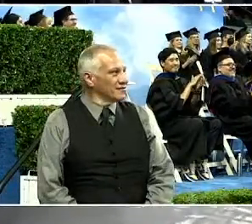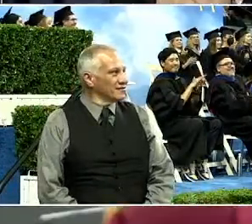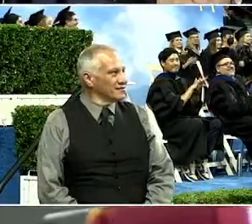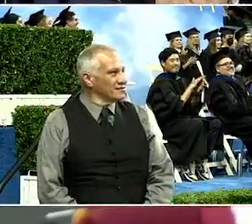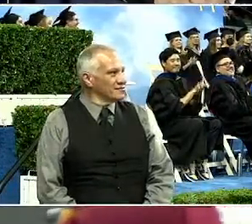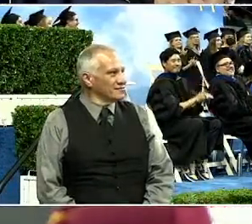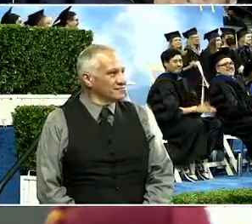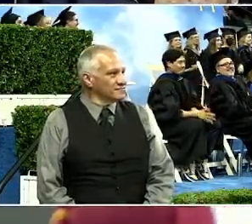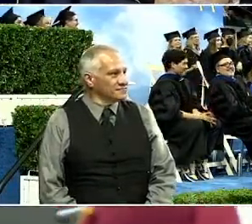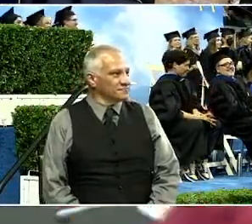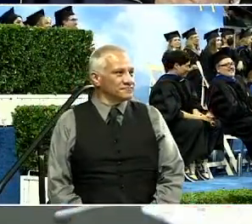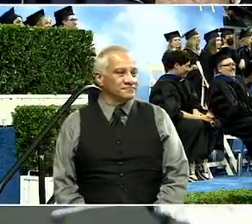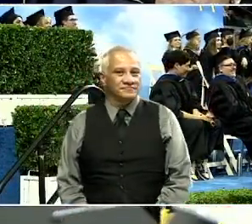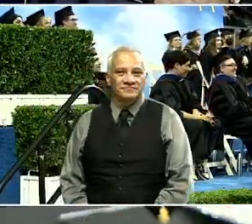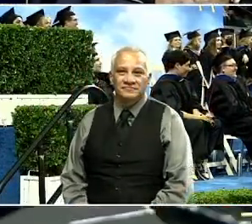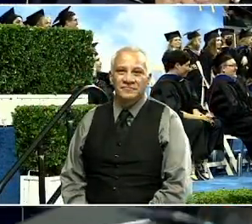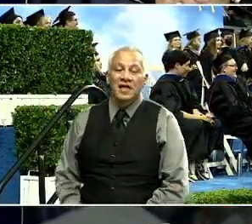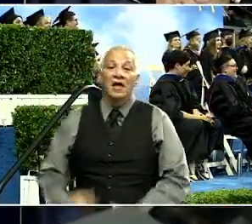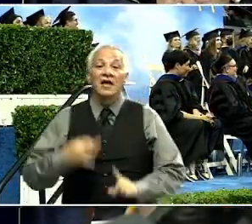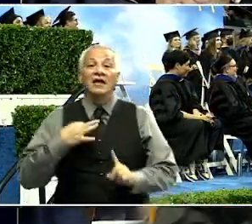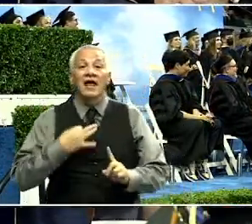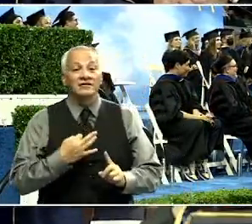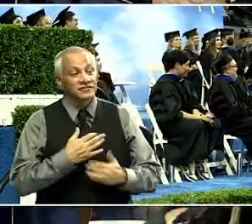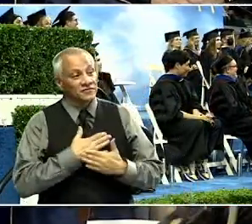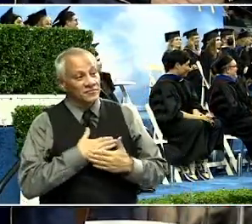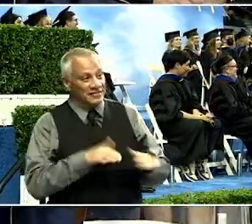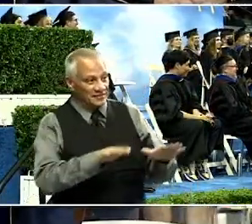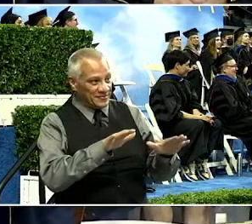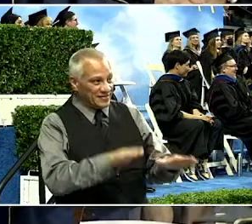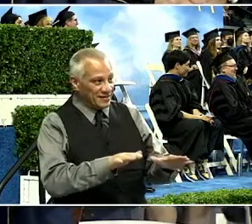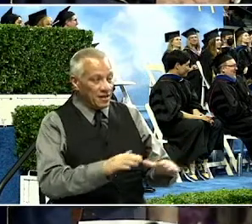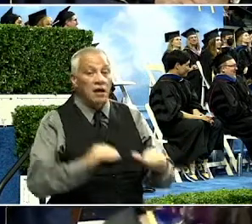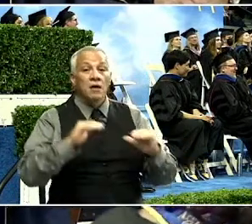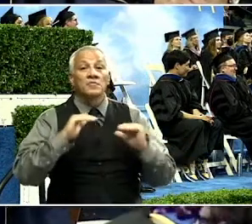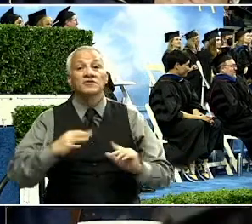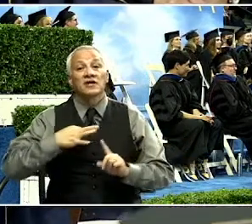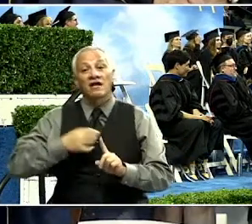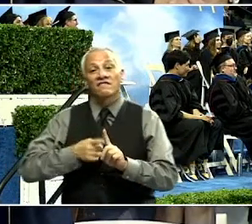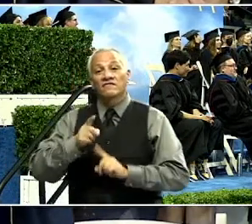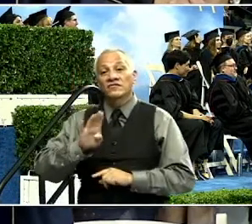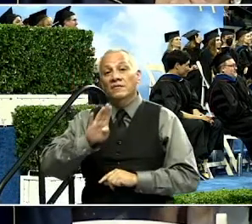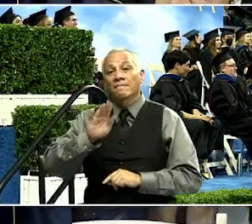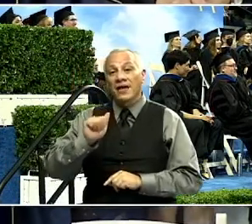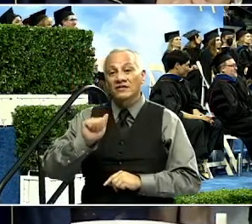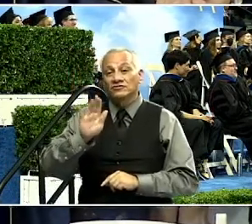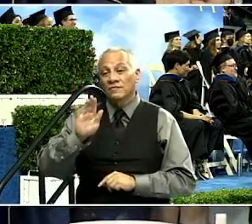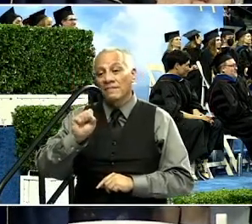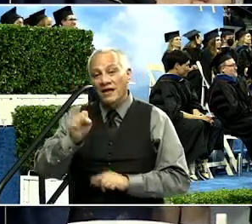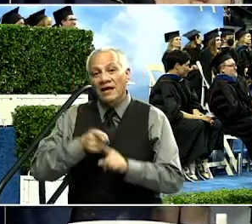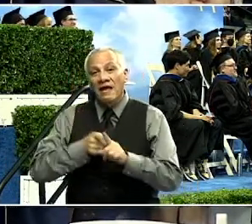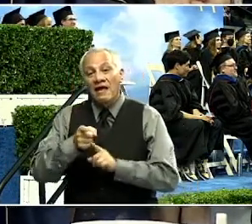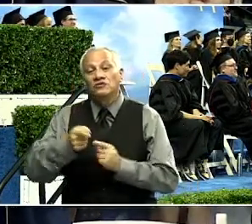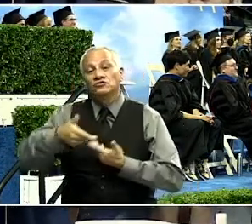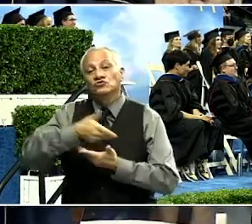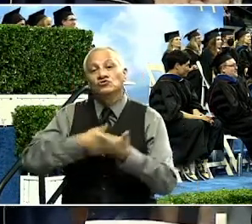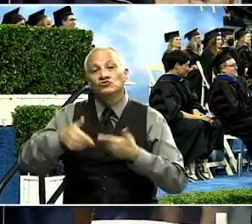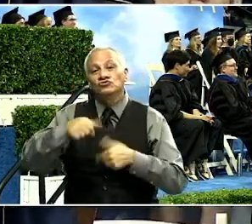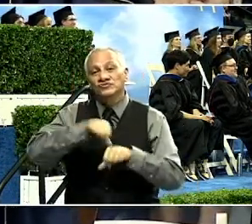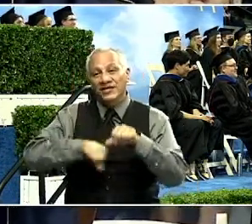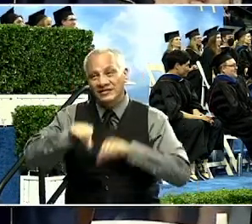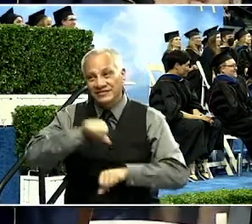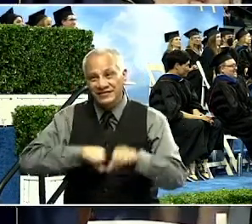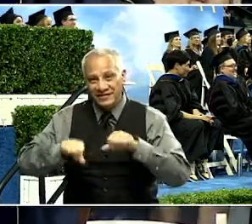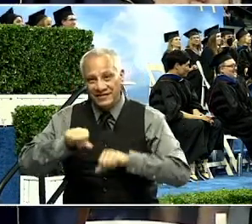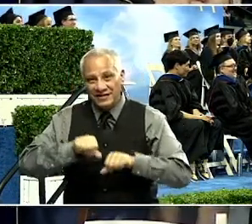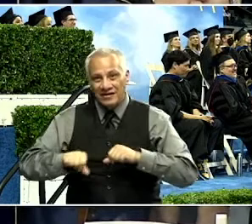Thank you, Tracy. Candidates, please be seated. Presenting the candidates for the bachelor's degrees in the Division of Social Sciences is